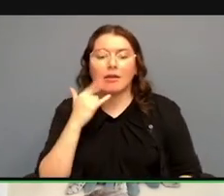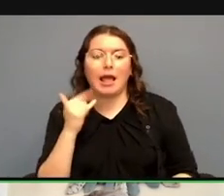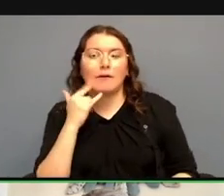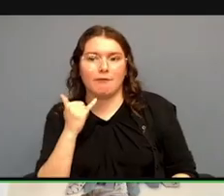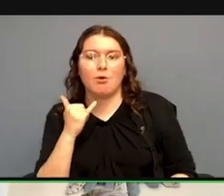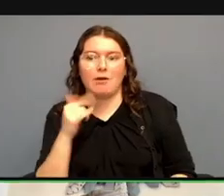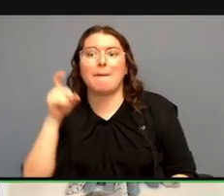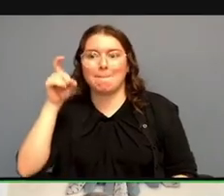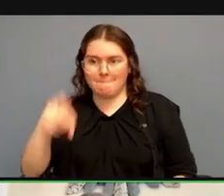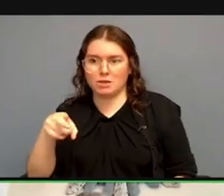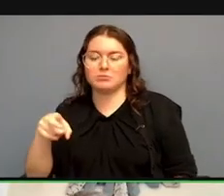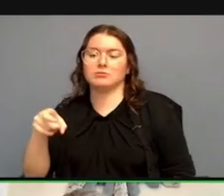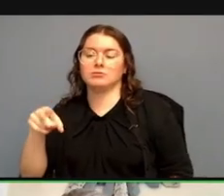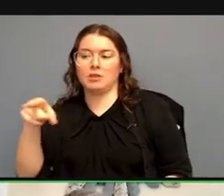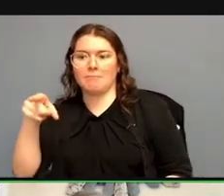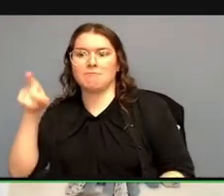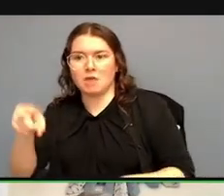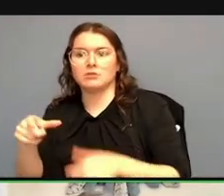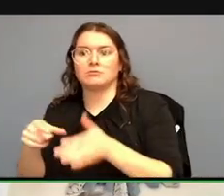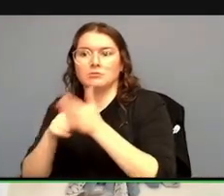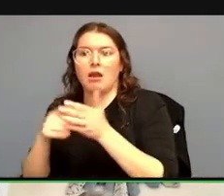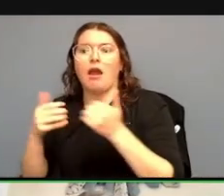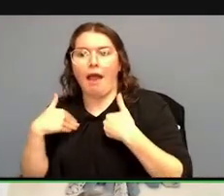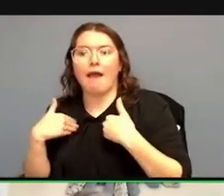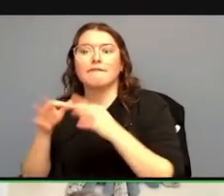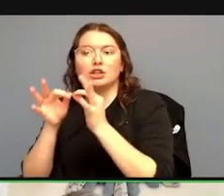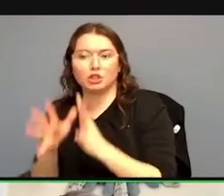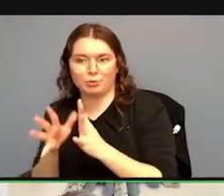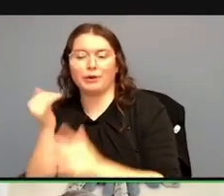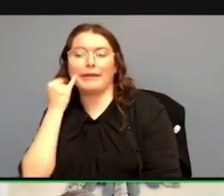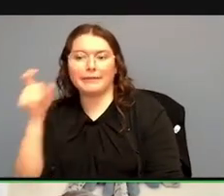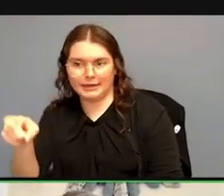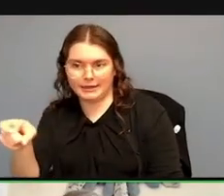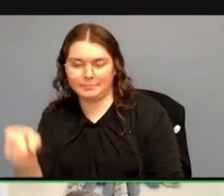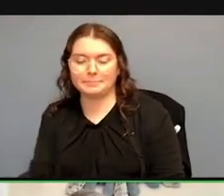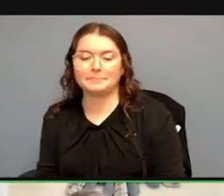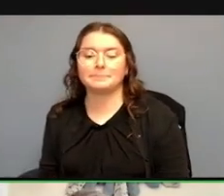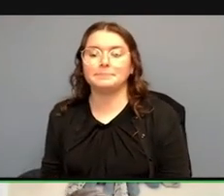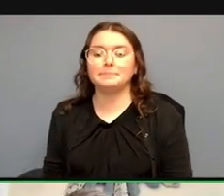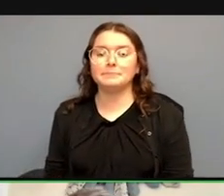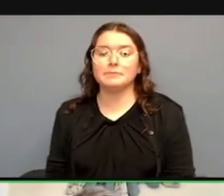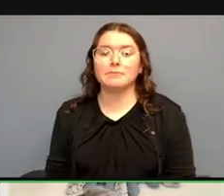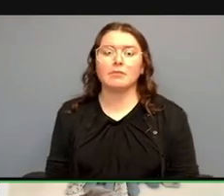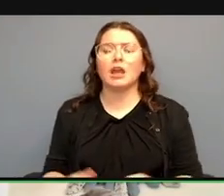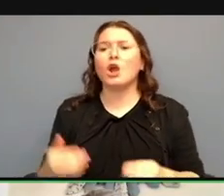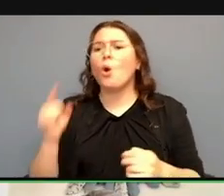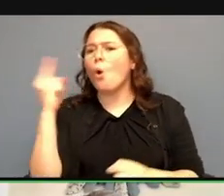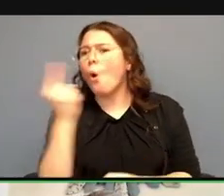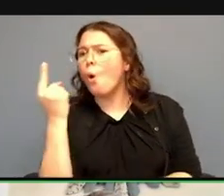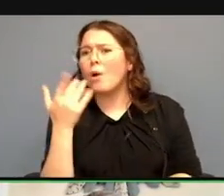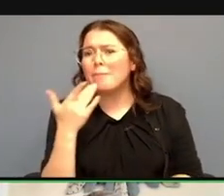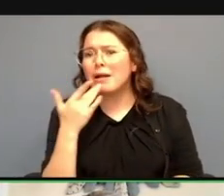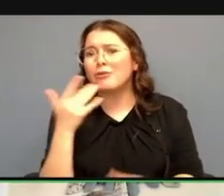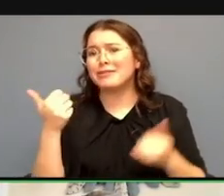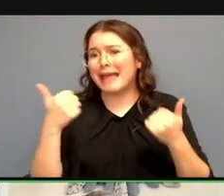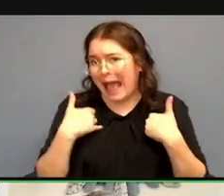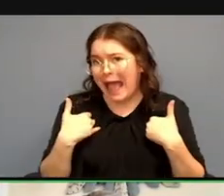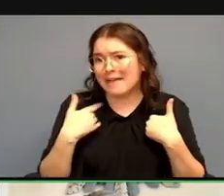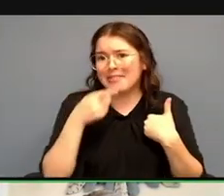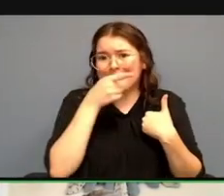an interpreter be used when necessary, but it's always preferable to have